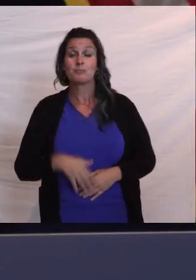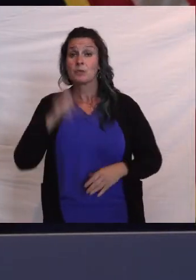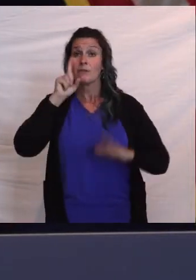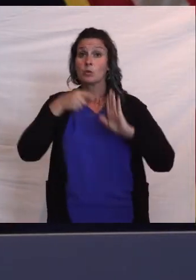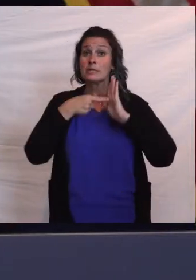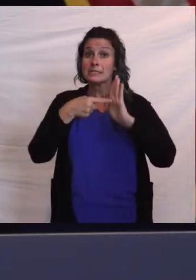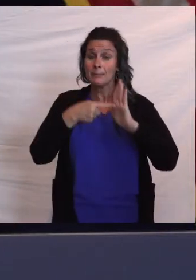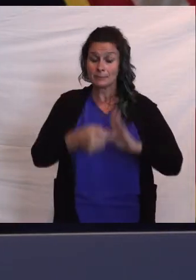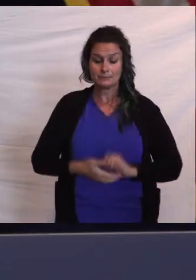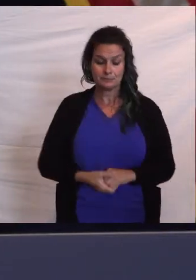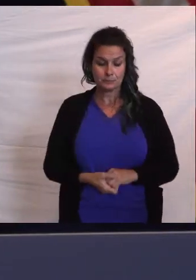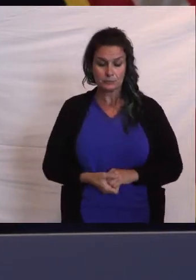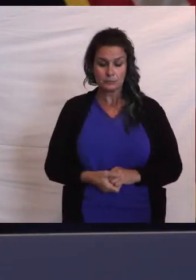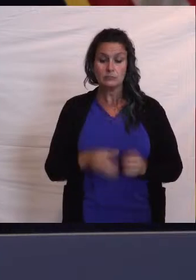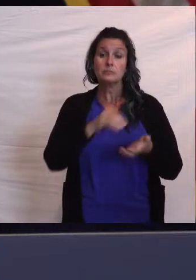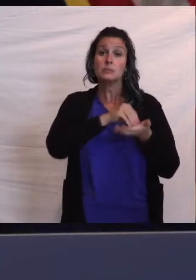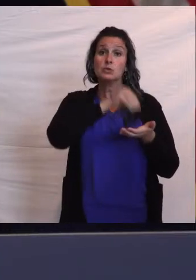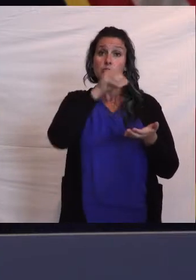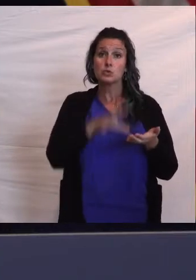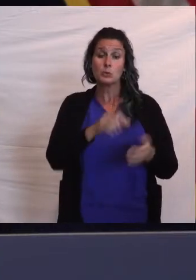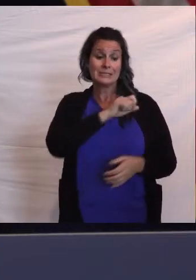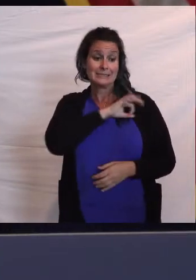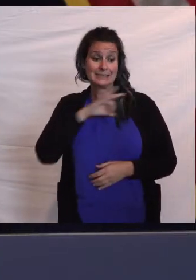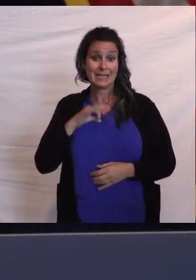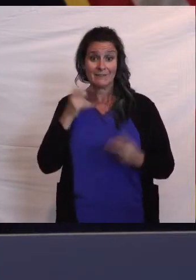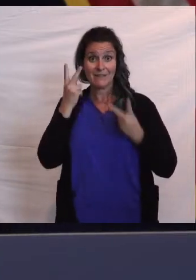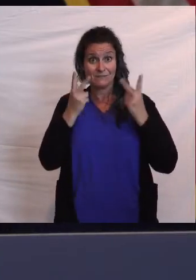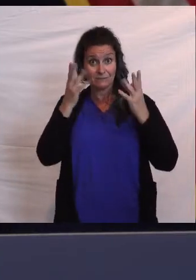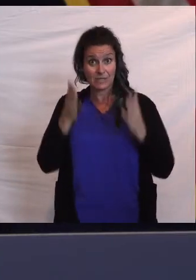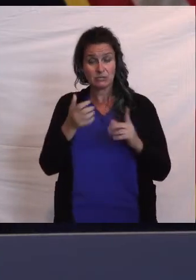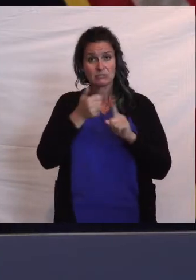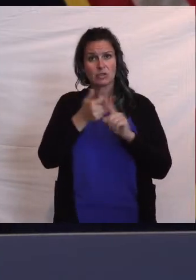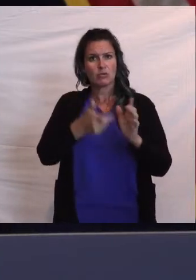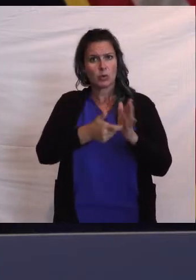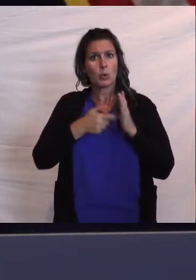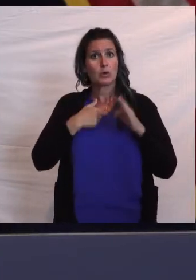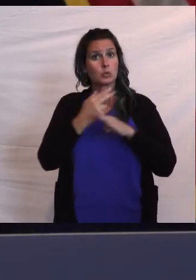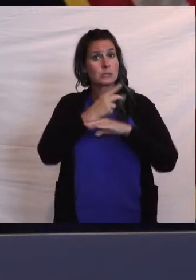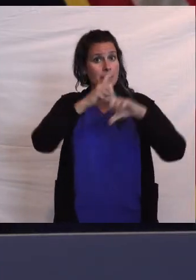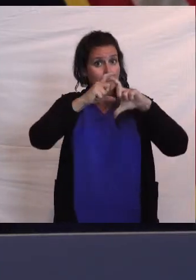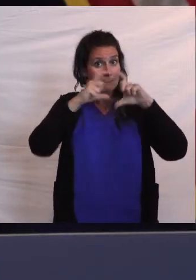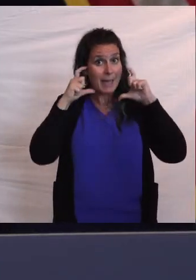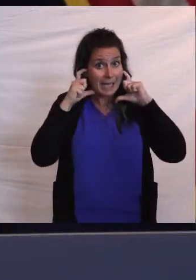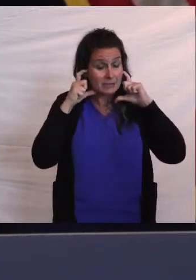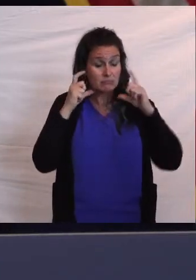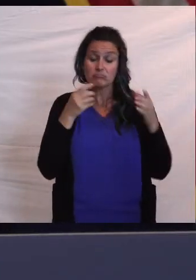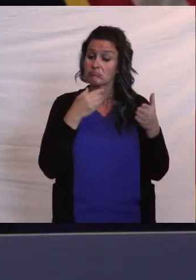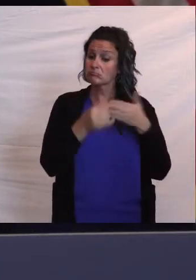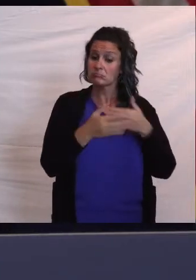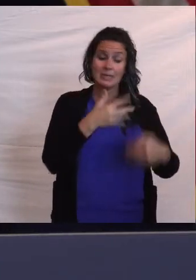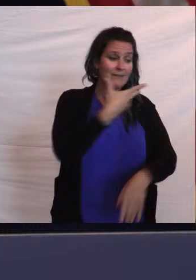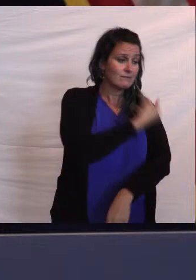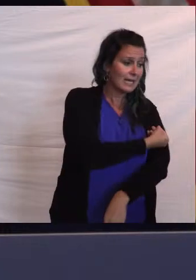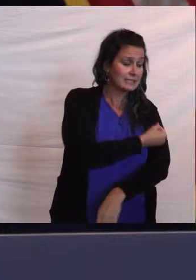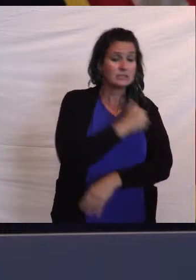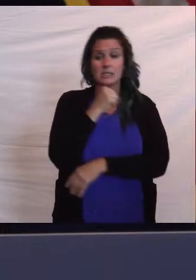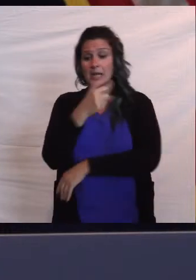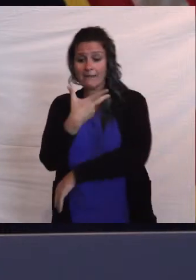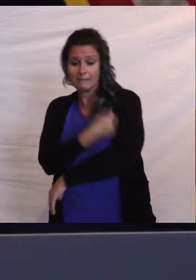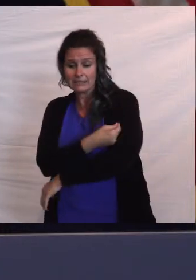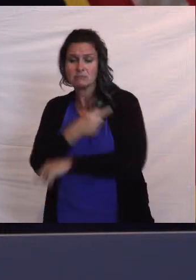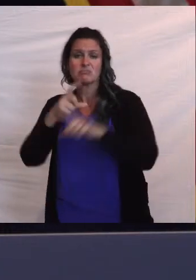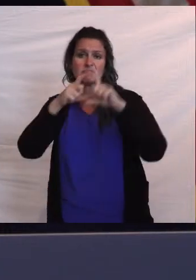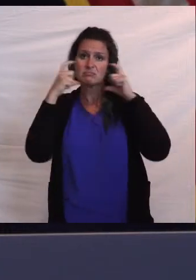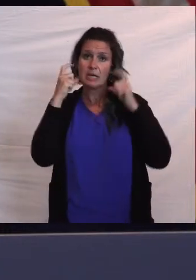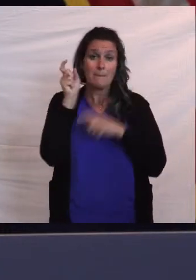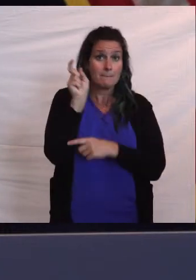students, staff, and visitors are required to wear a mask regardless of vaccination status,